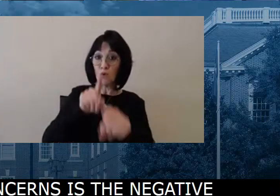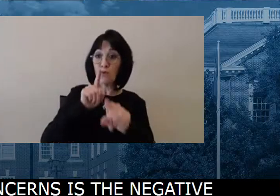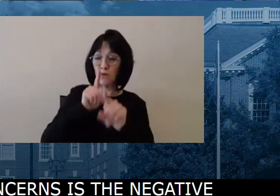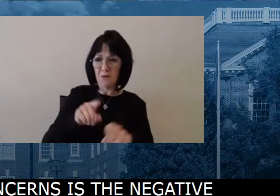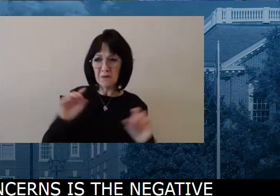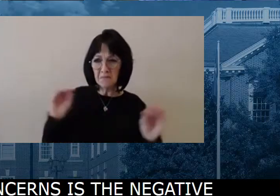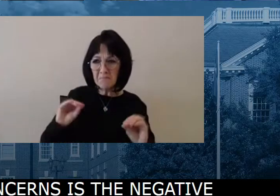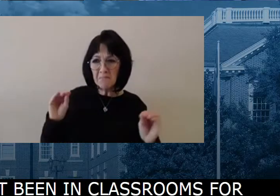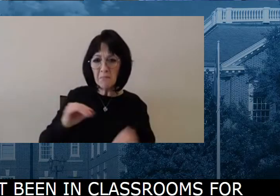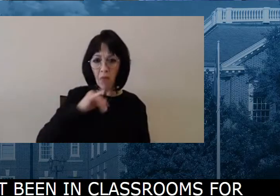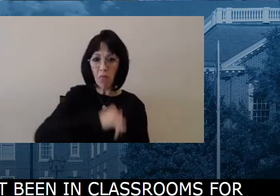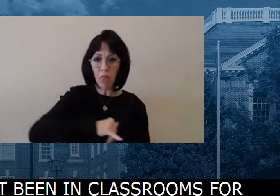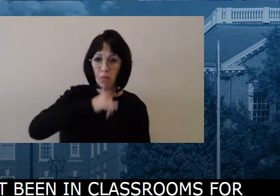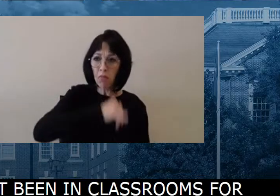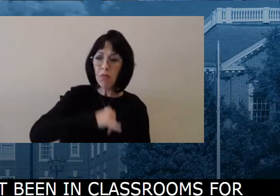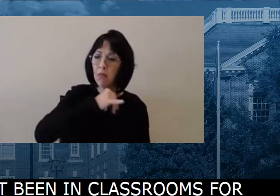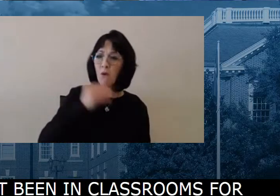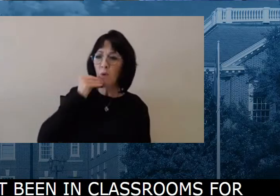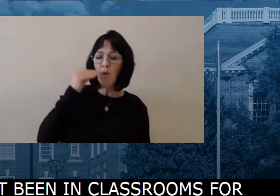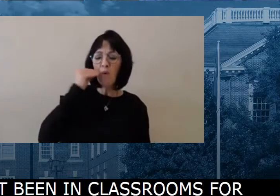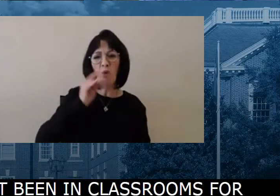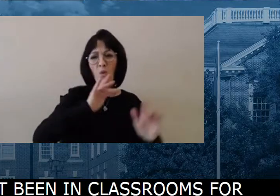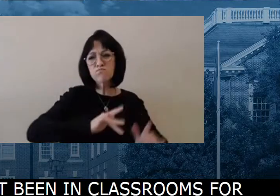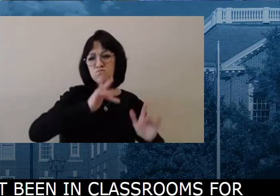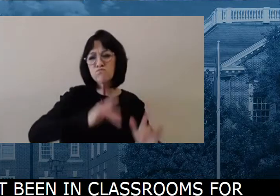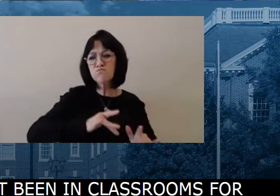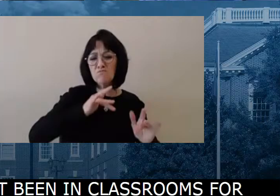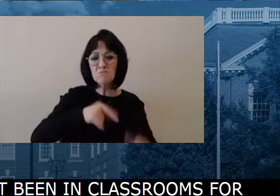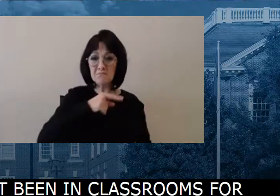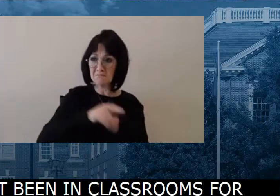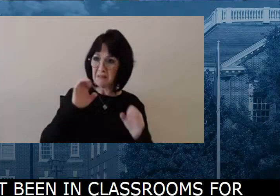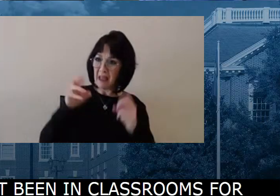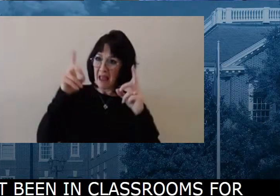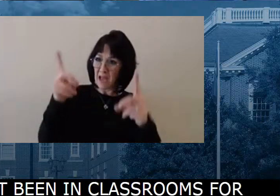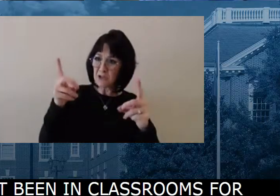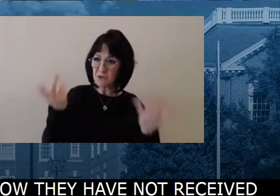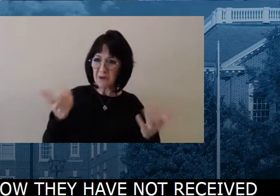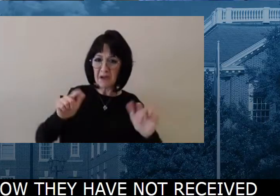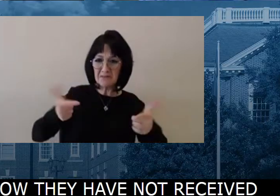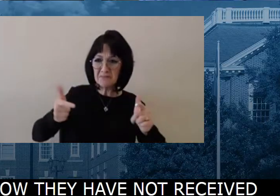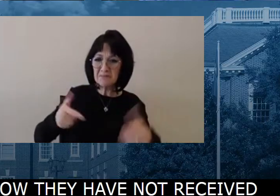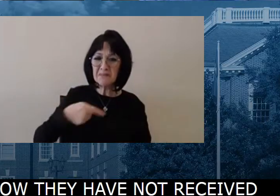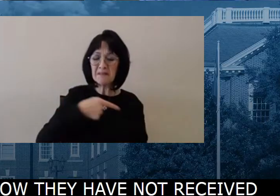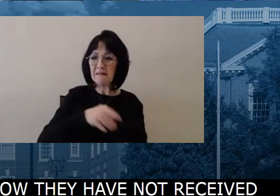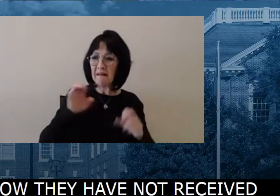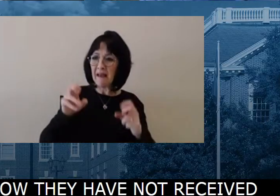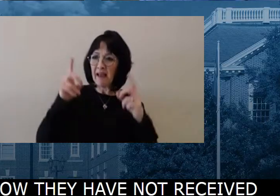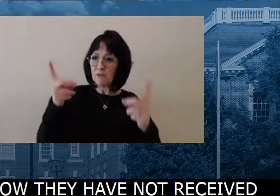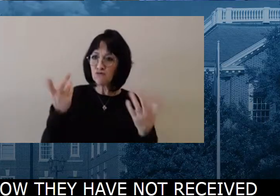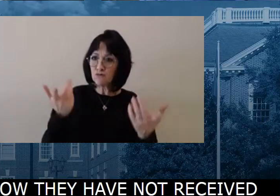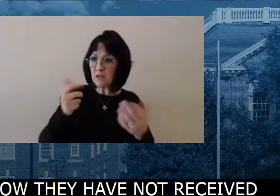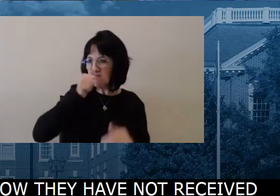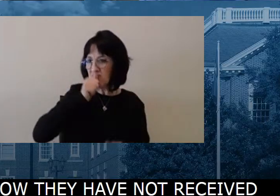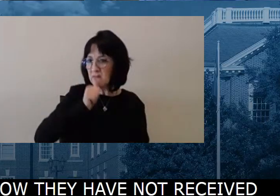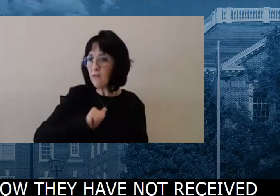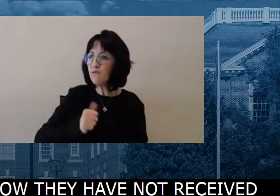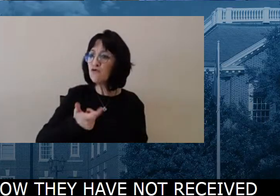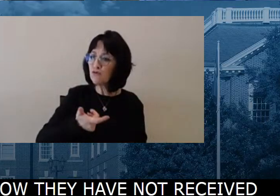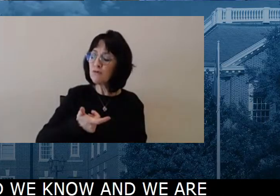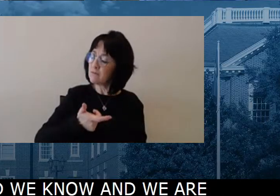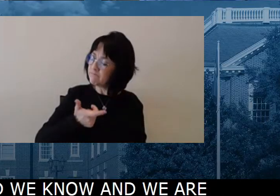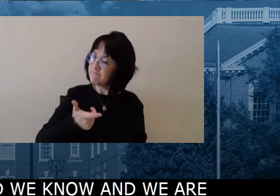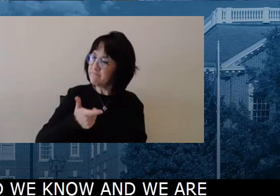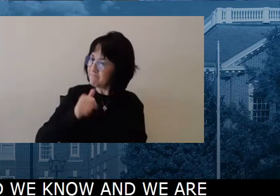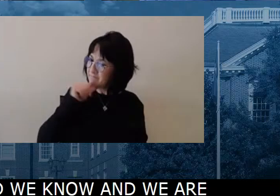the instruction that they've needed, and we know we're talking to districts and schools, and I know they are talking